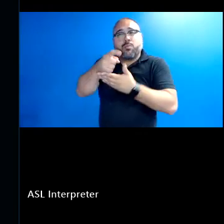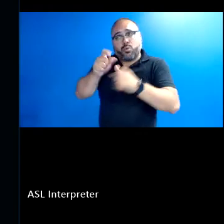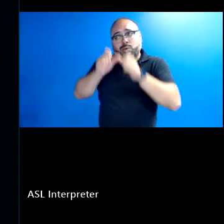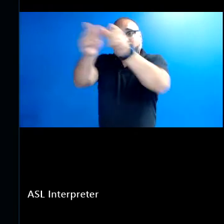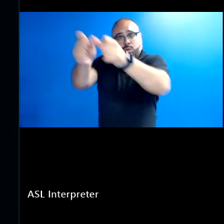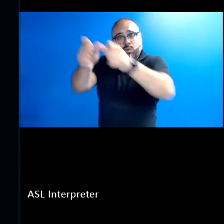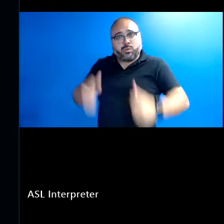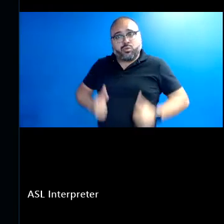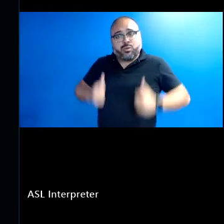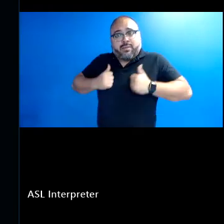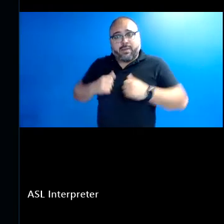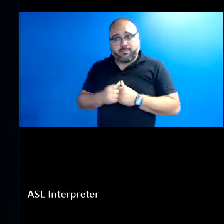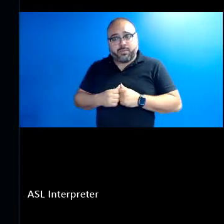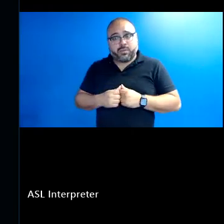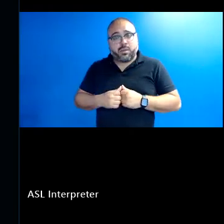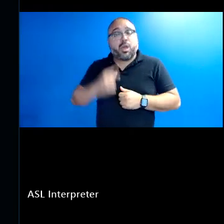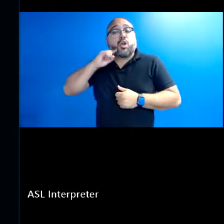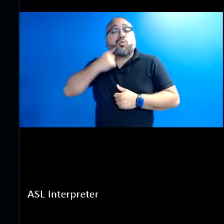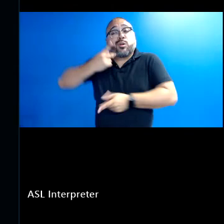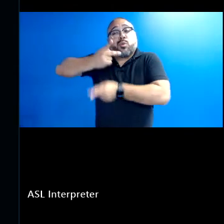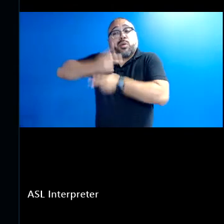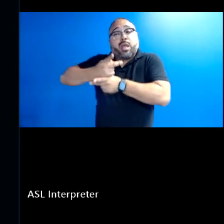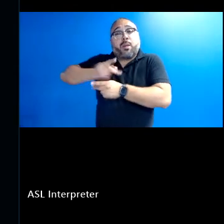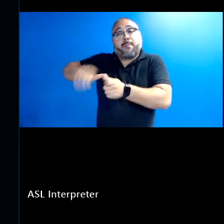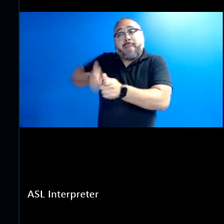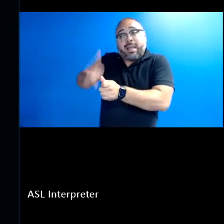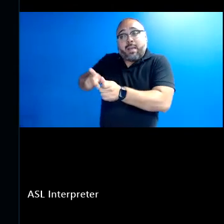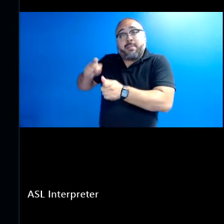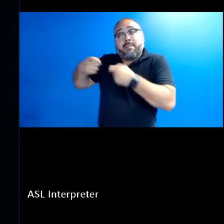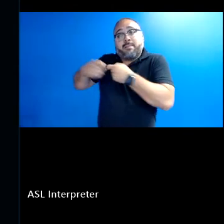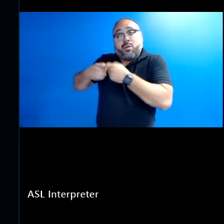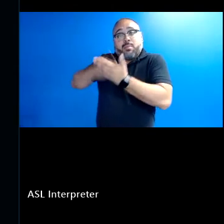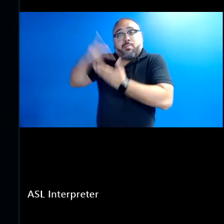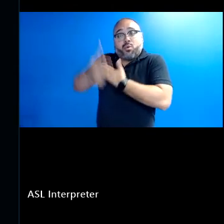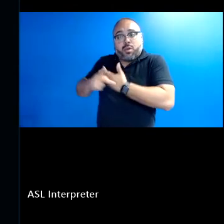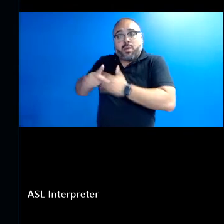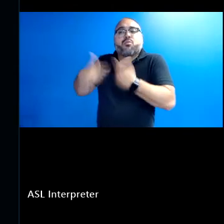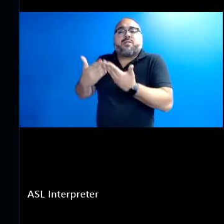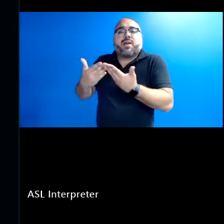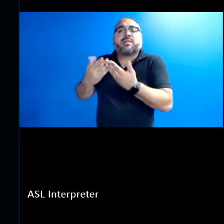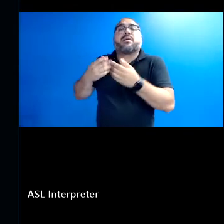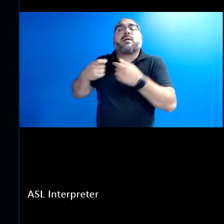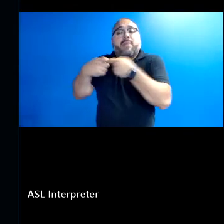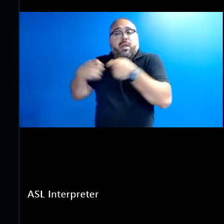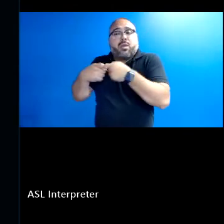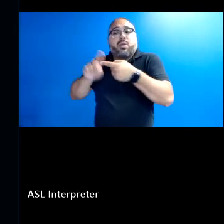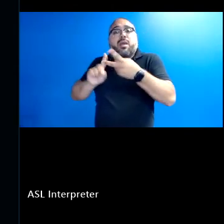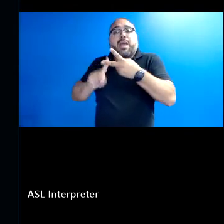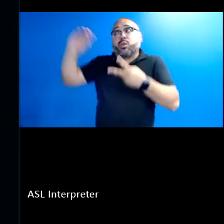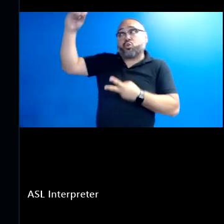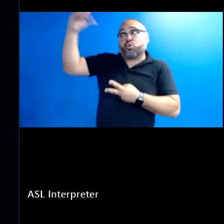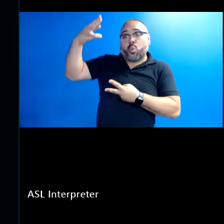The Critical Care Backup Battery Program provides free battery plus a solar panel for qualifying customers enrolled in our